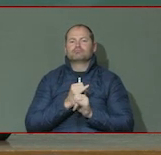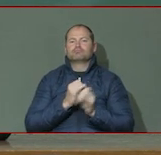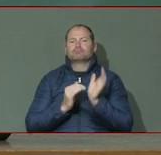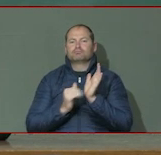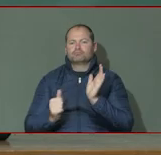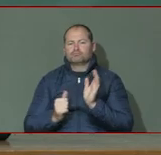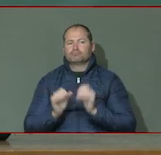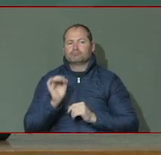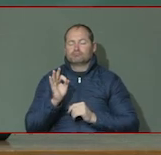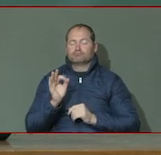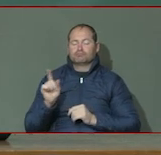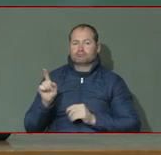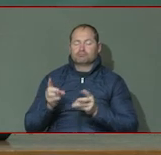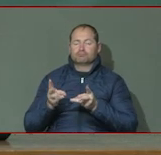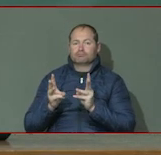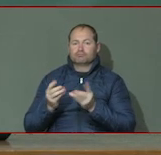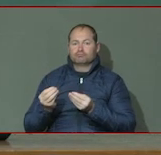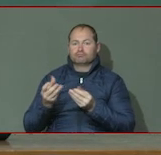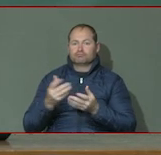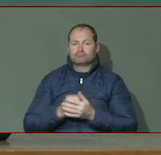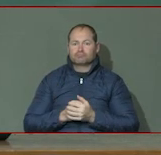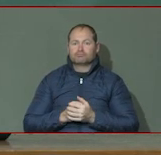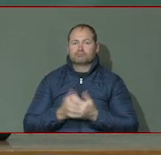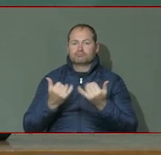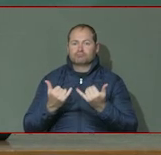your cash and debtors.